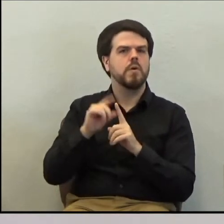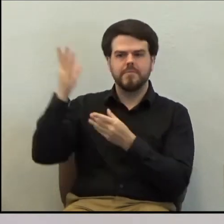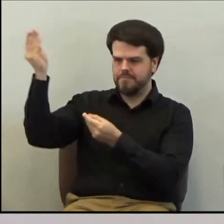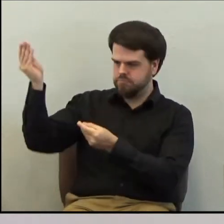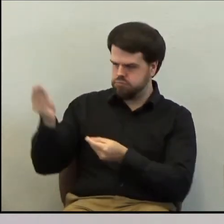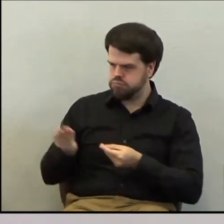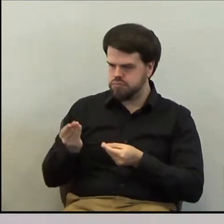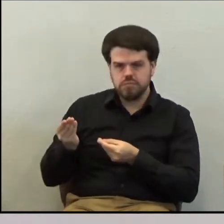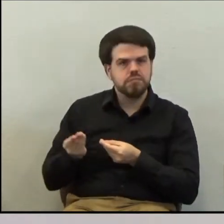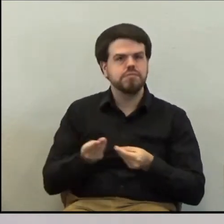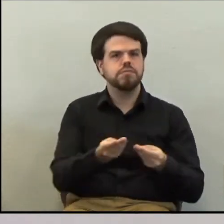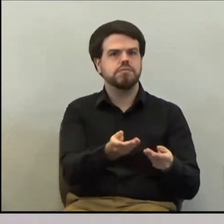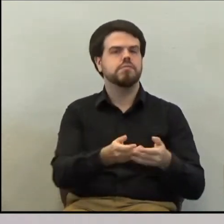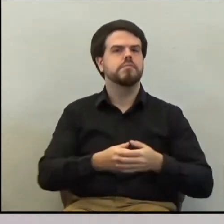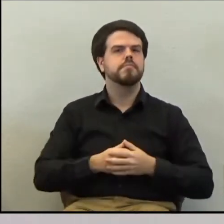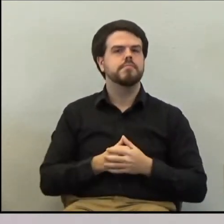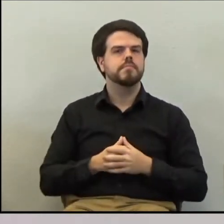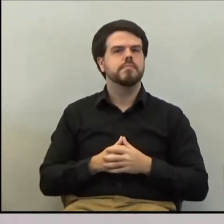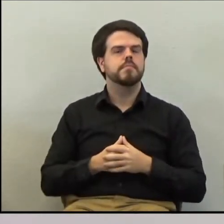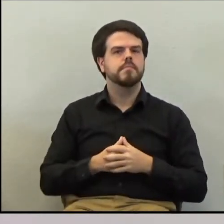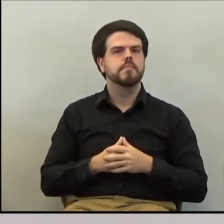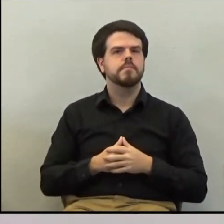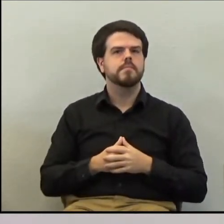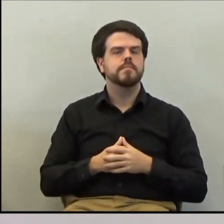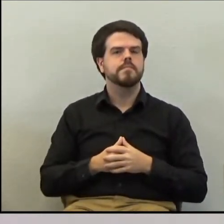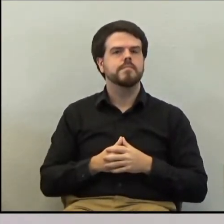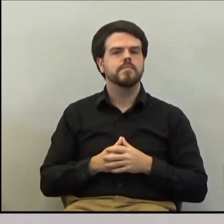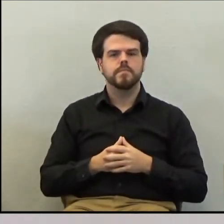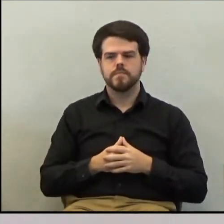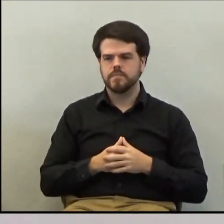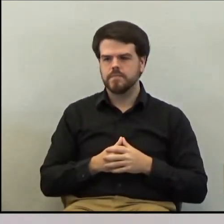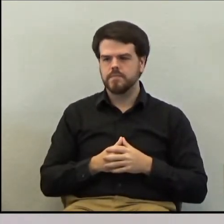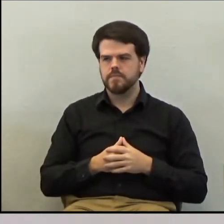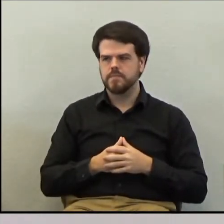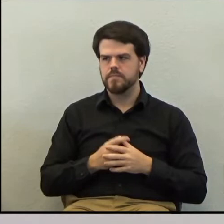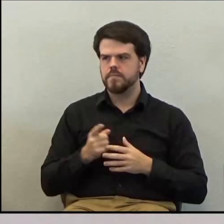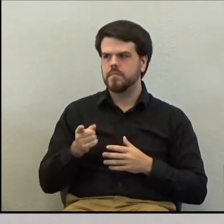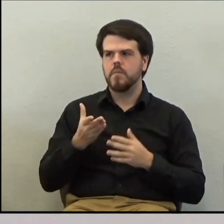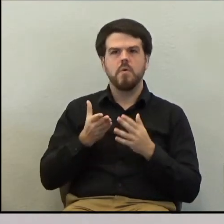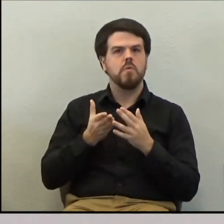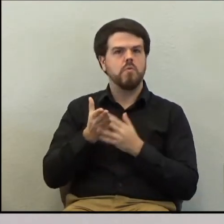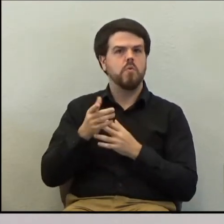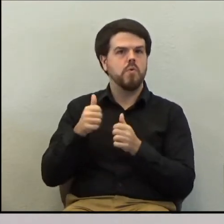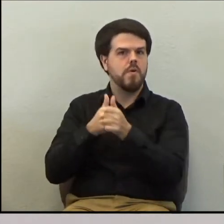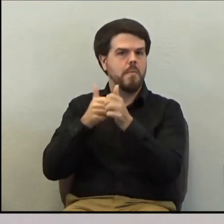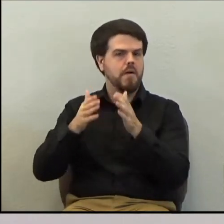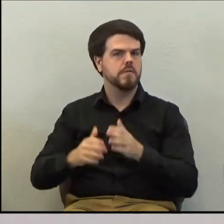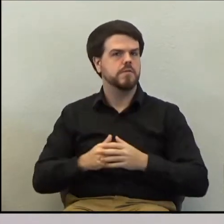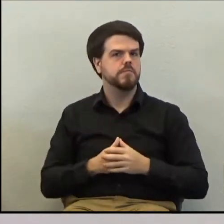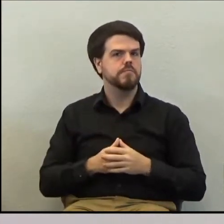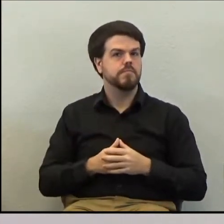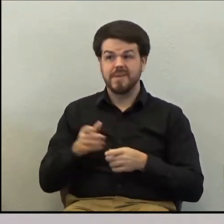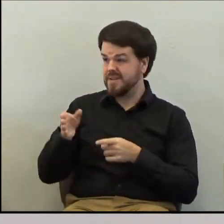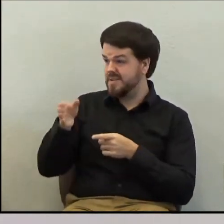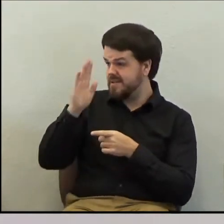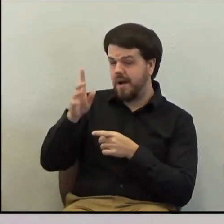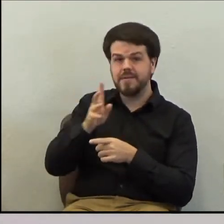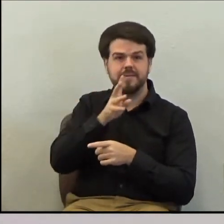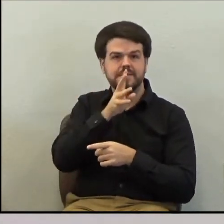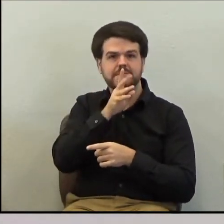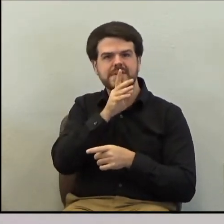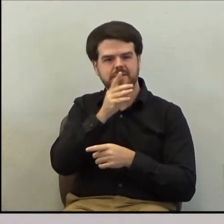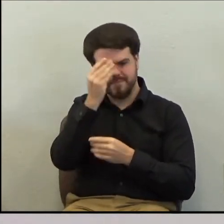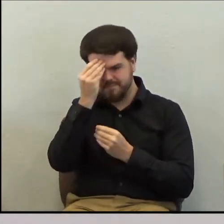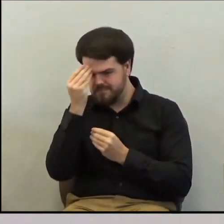No, it was God's word. Through the apostle, God speaking to them